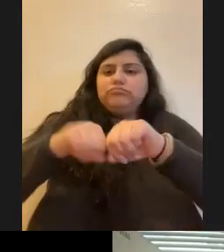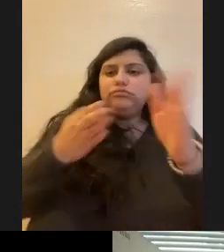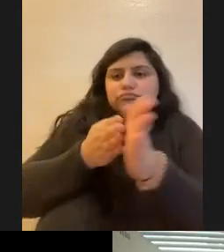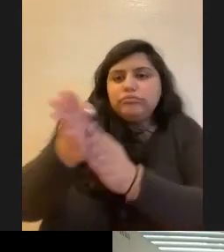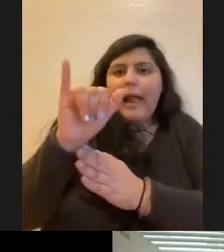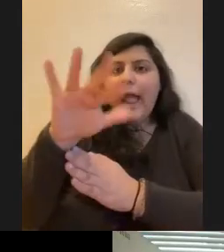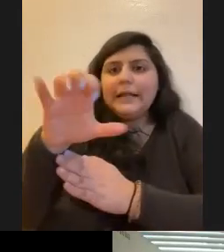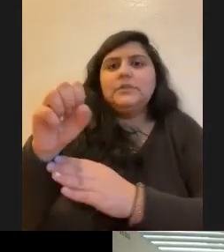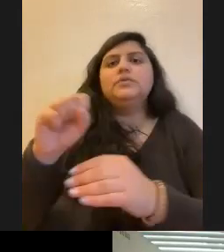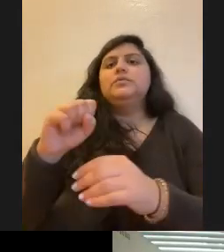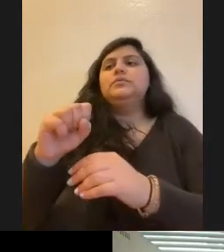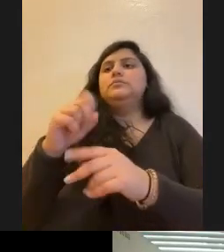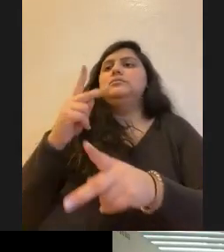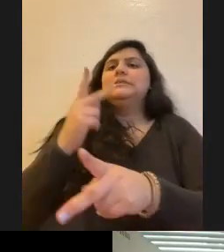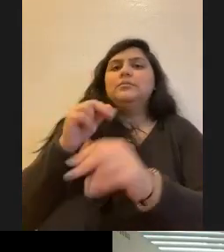But